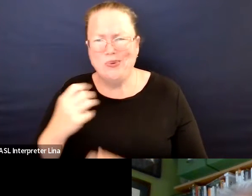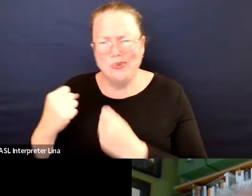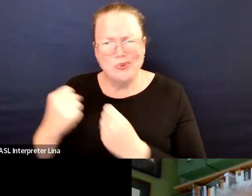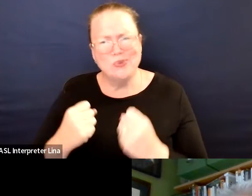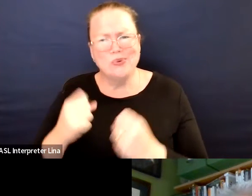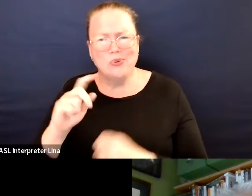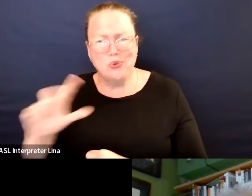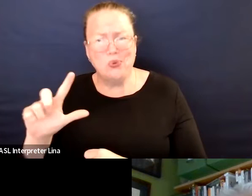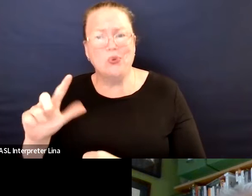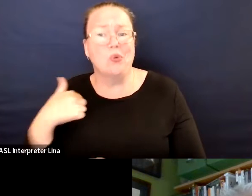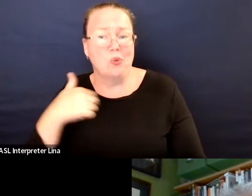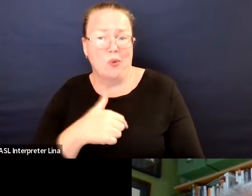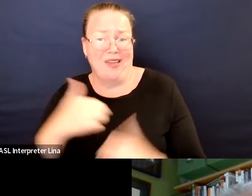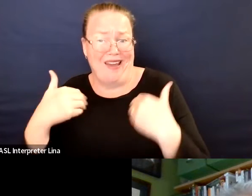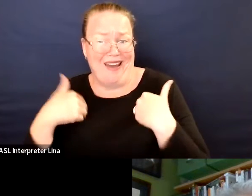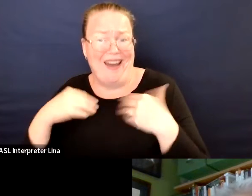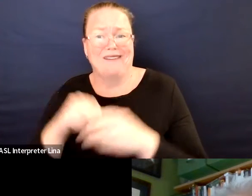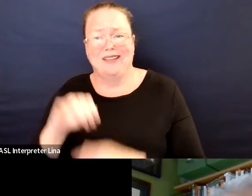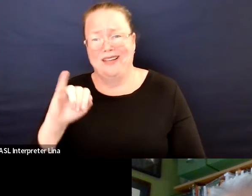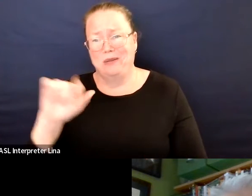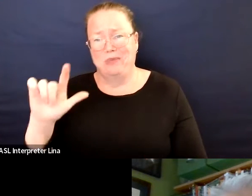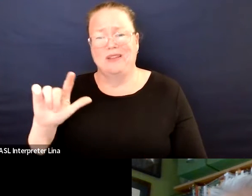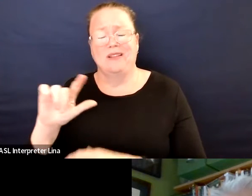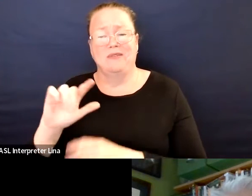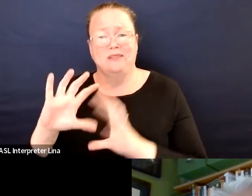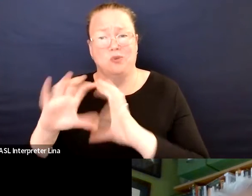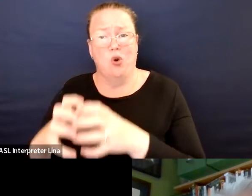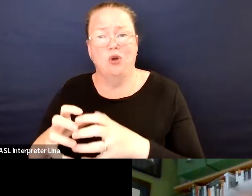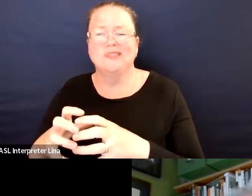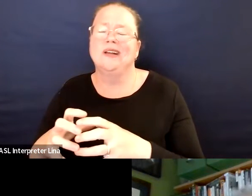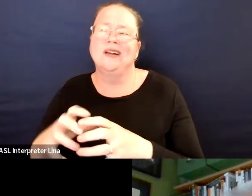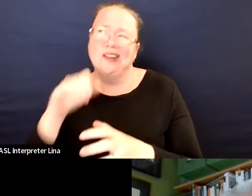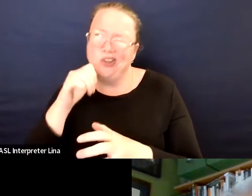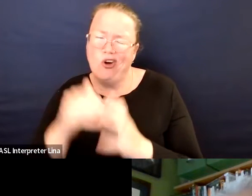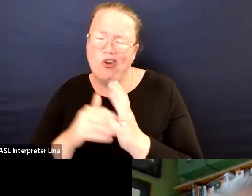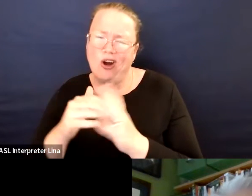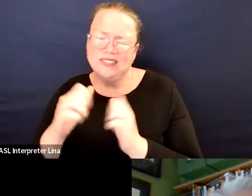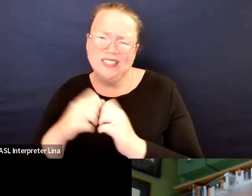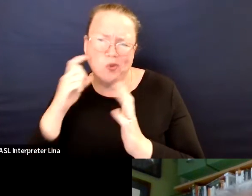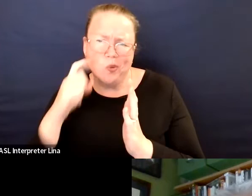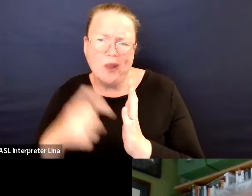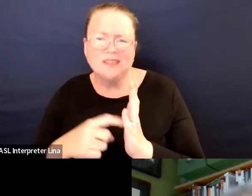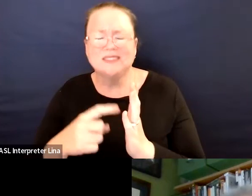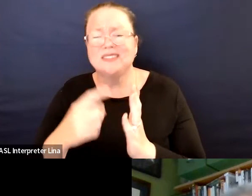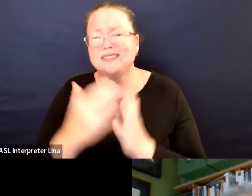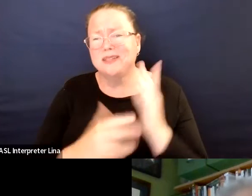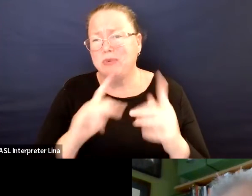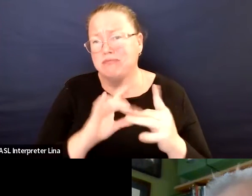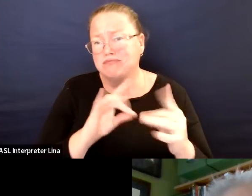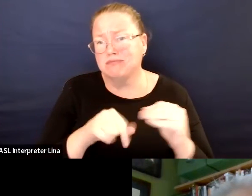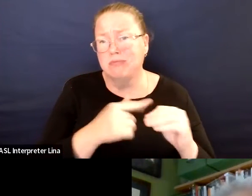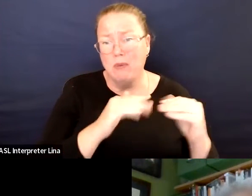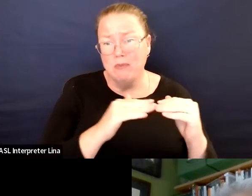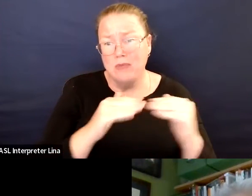have in the independent living world. I'm not sure it always gets the recognition. Words might be said about peer support, but I would like people